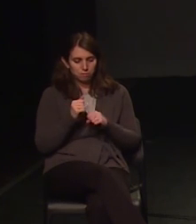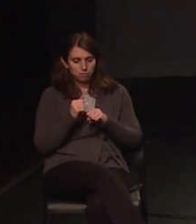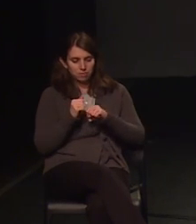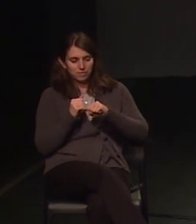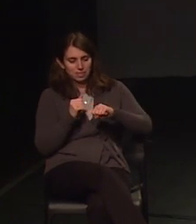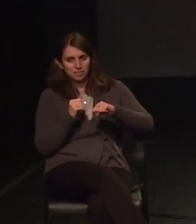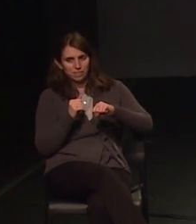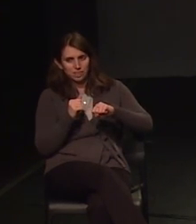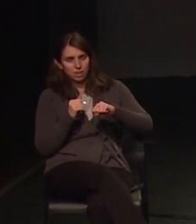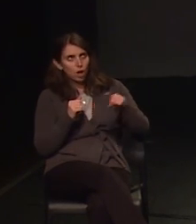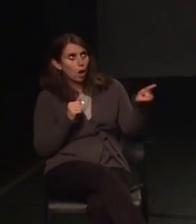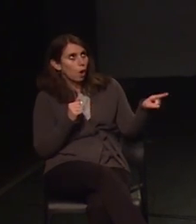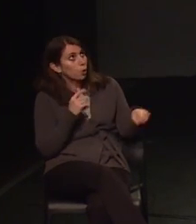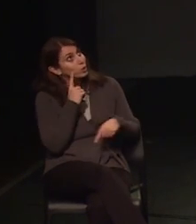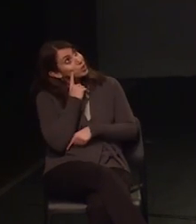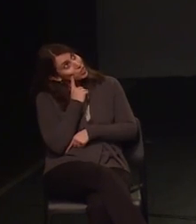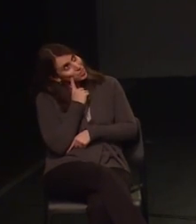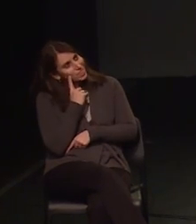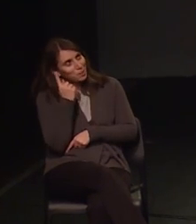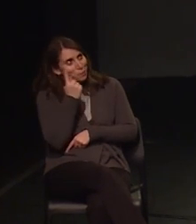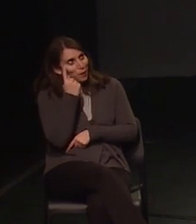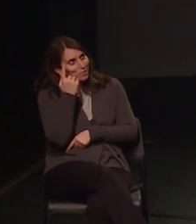know,